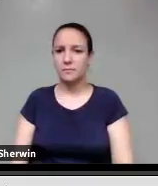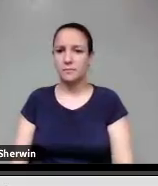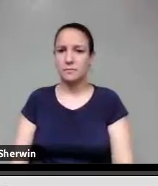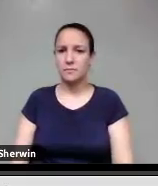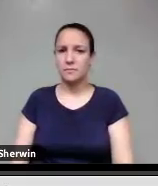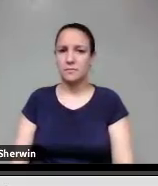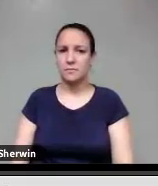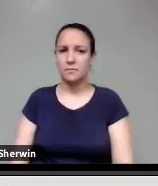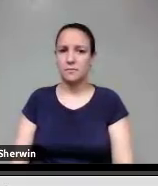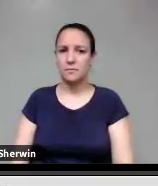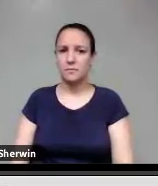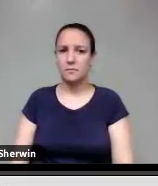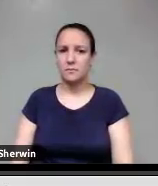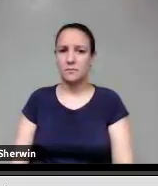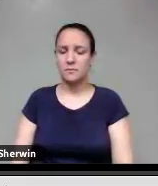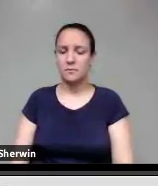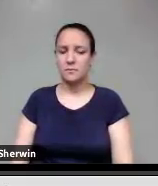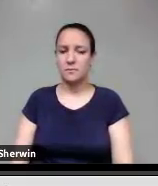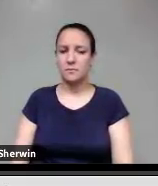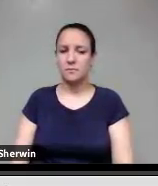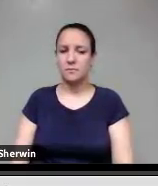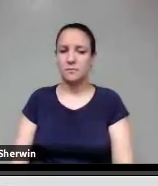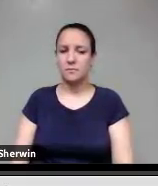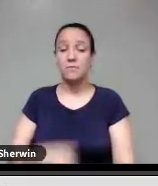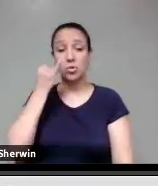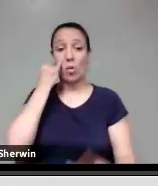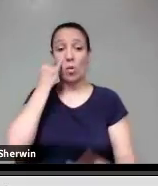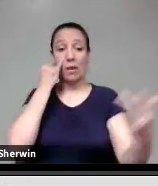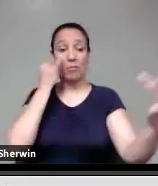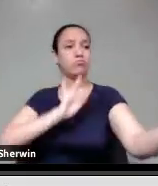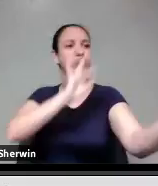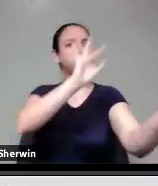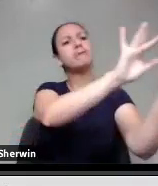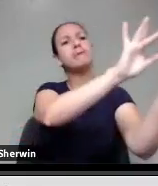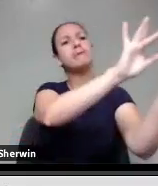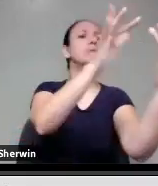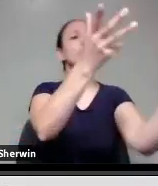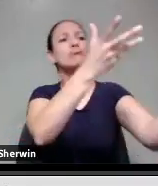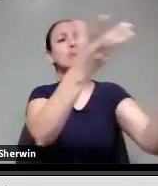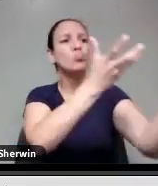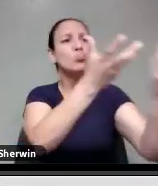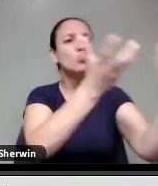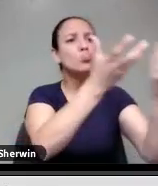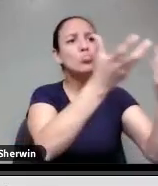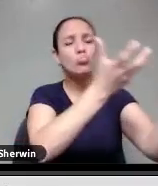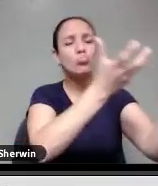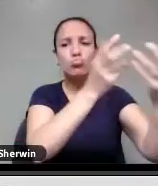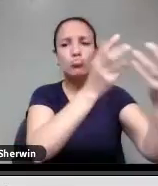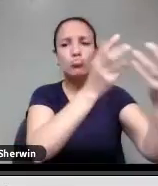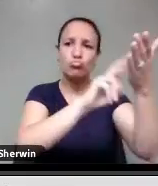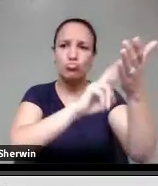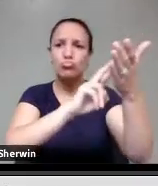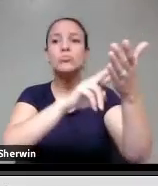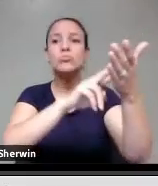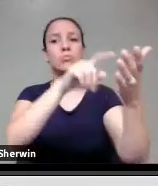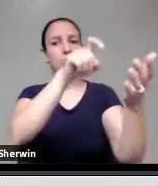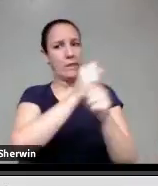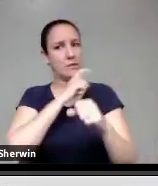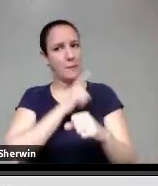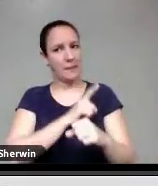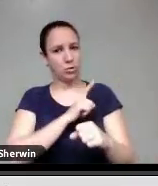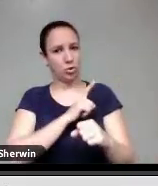actually involve them in the decision-making process, which is kind of a form of market research. What are they really looking for? If we're